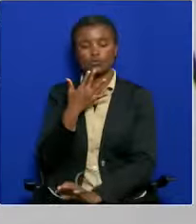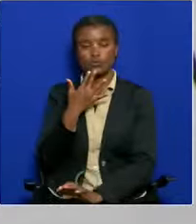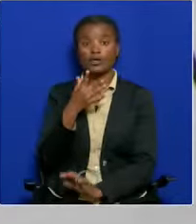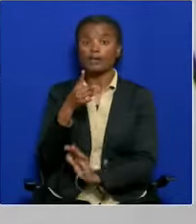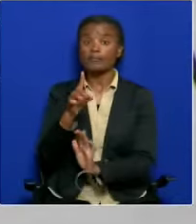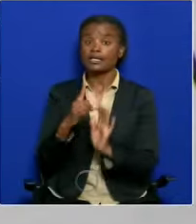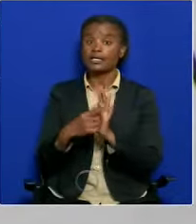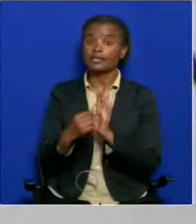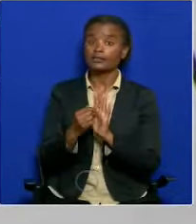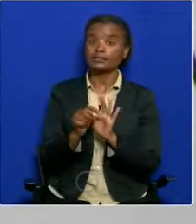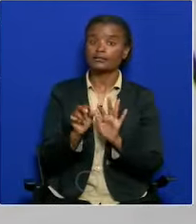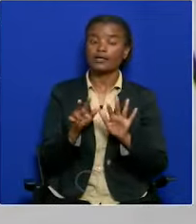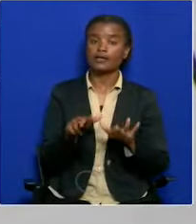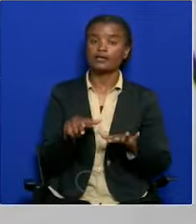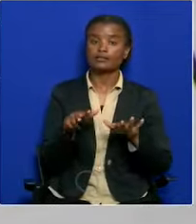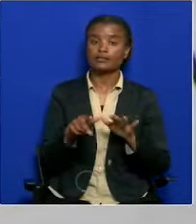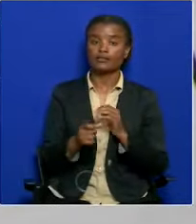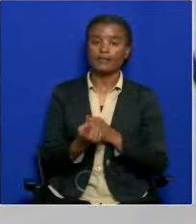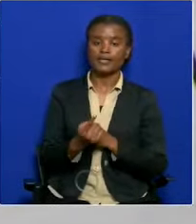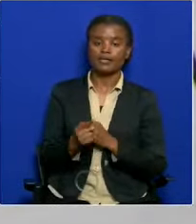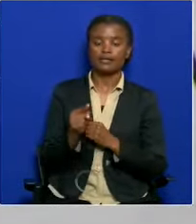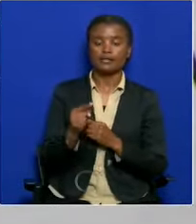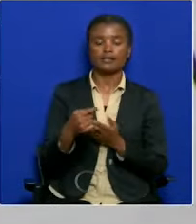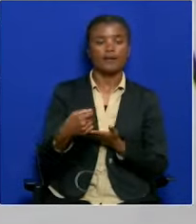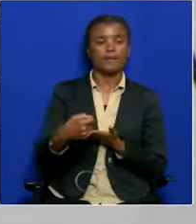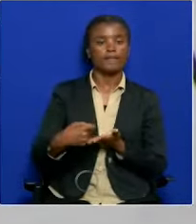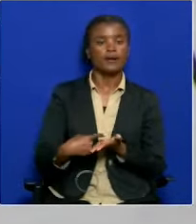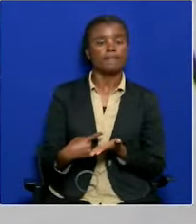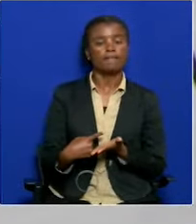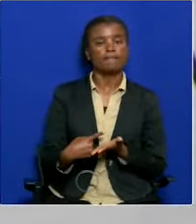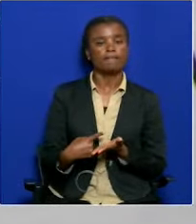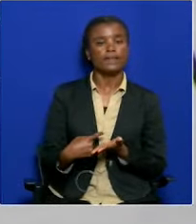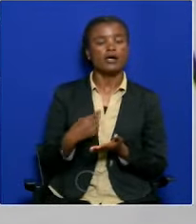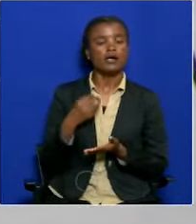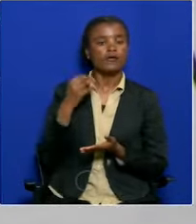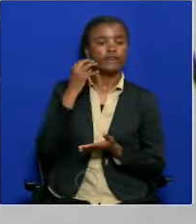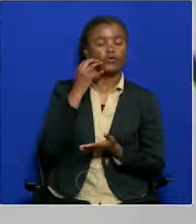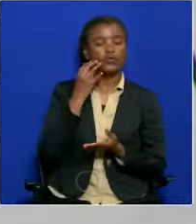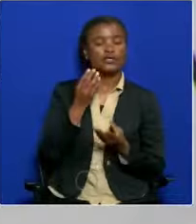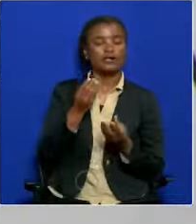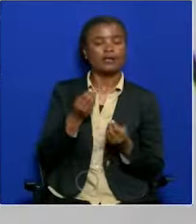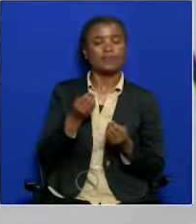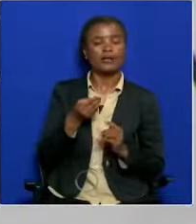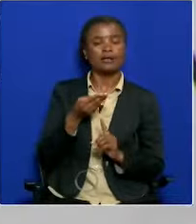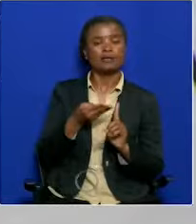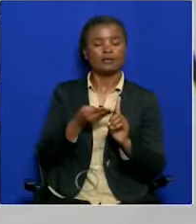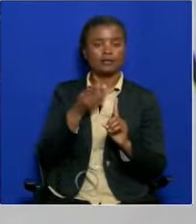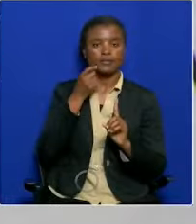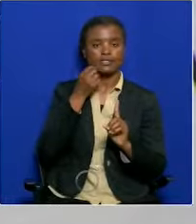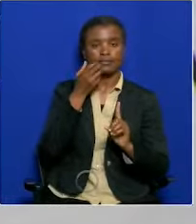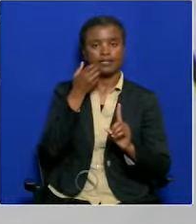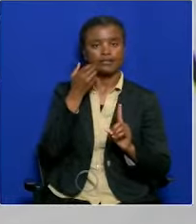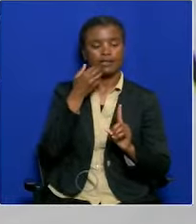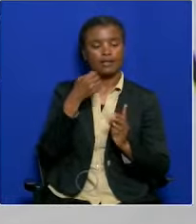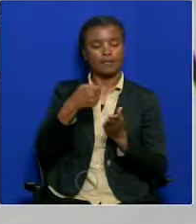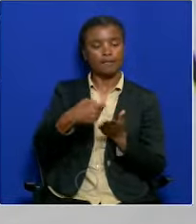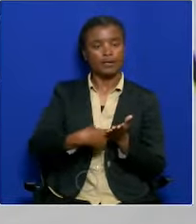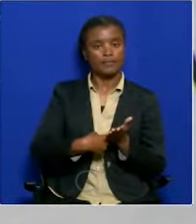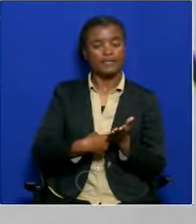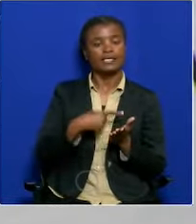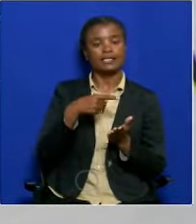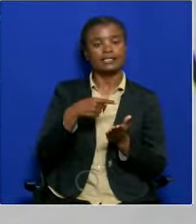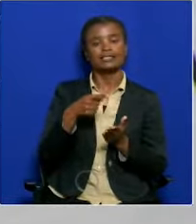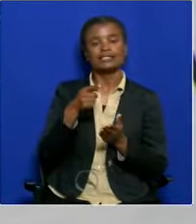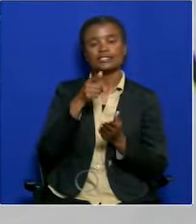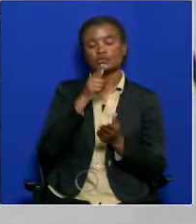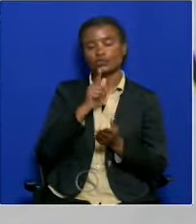he forwarded me the phone number of Mr. Matlala, indicating that he is no longer having his